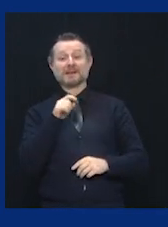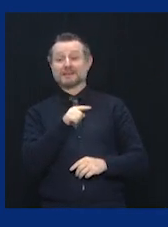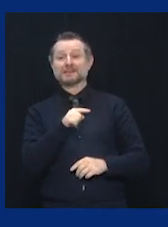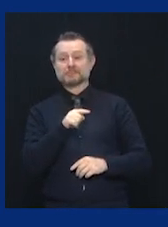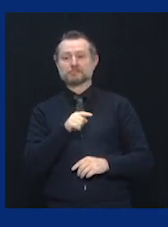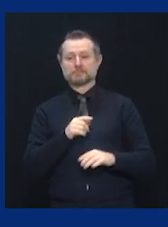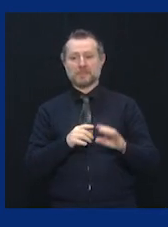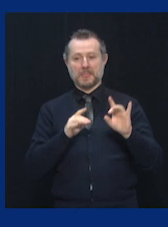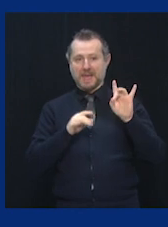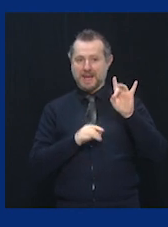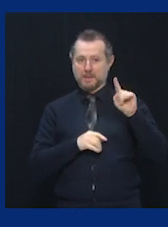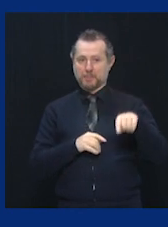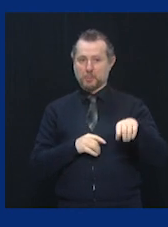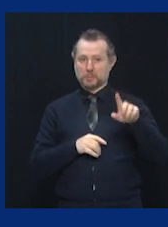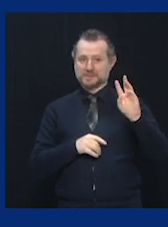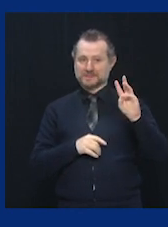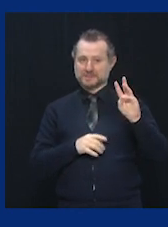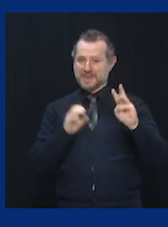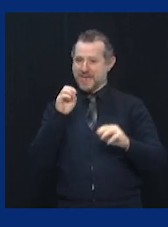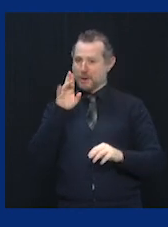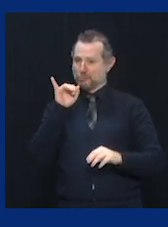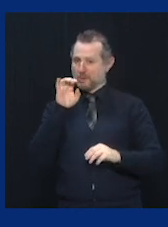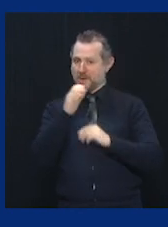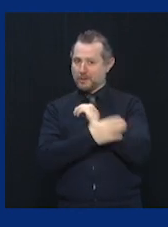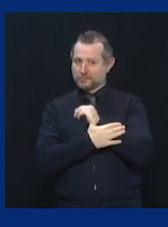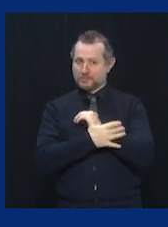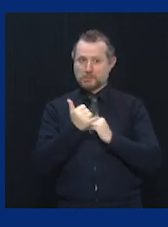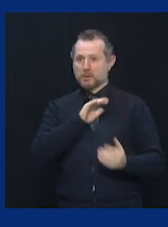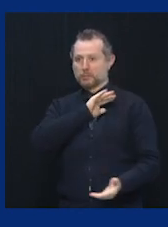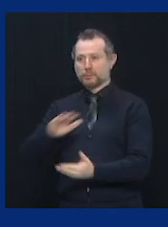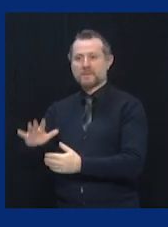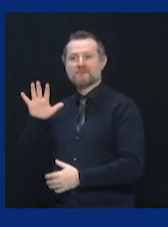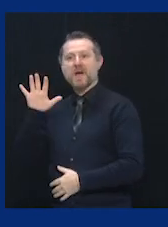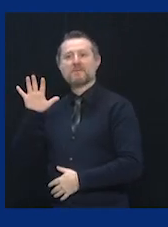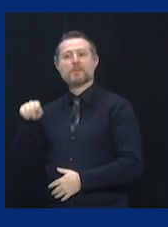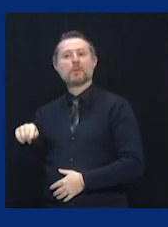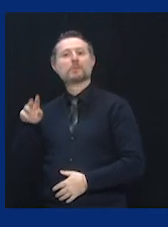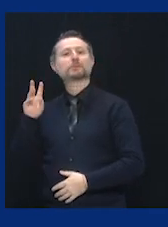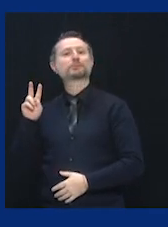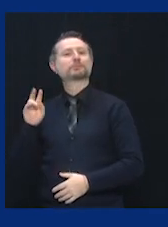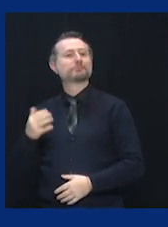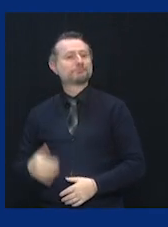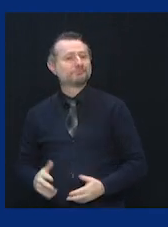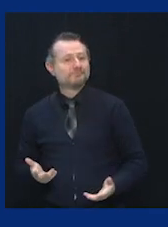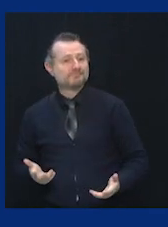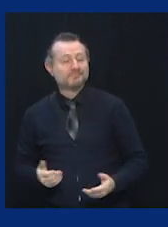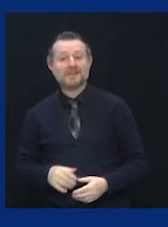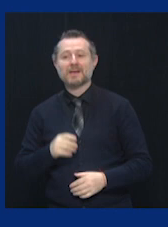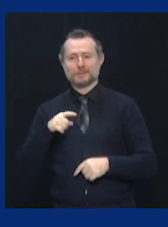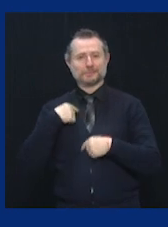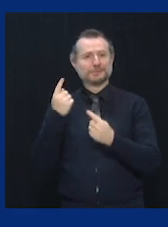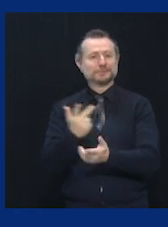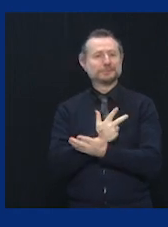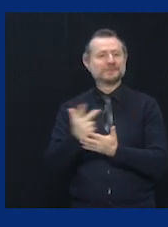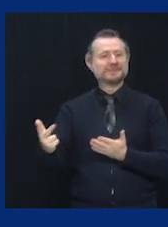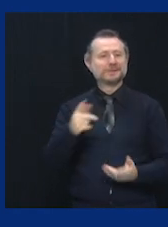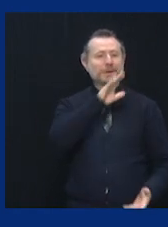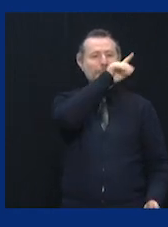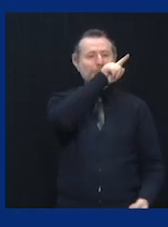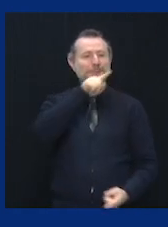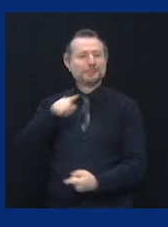down to 5.2, and it's been on decline for 3 weeks. You also see